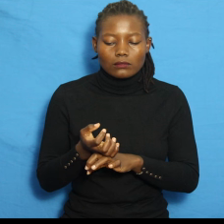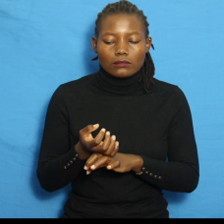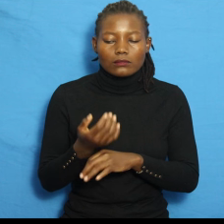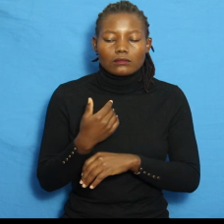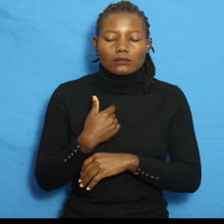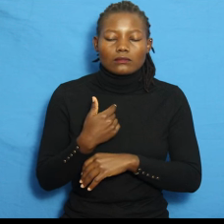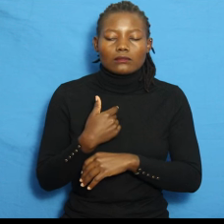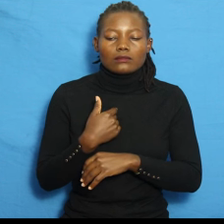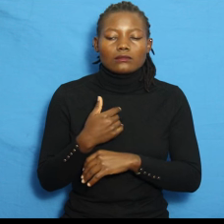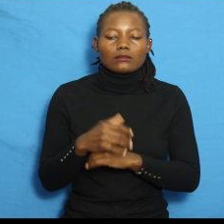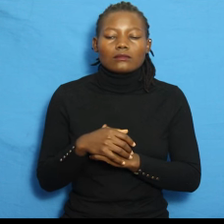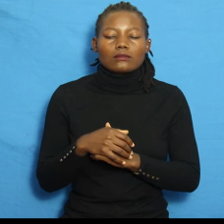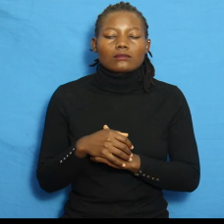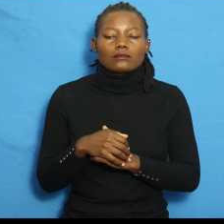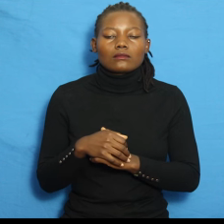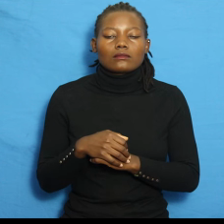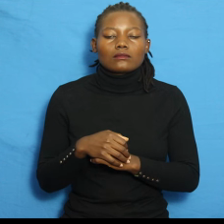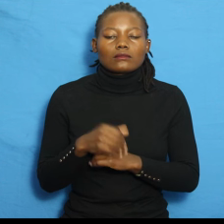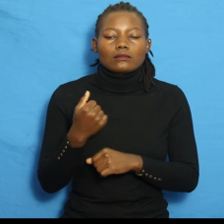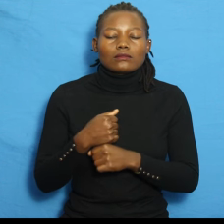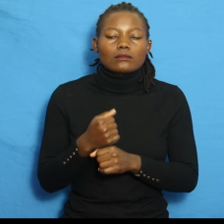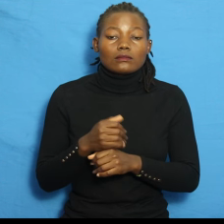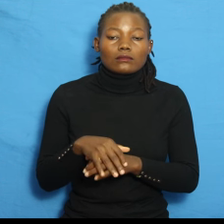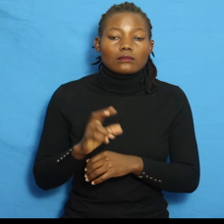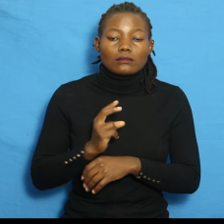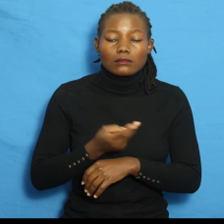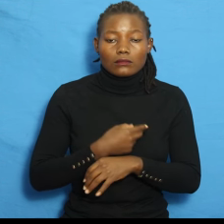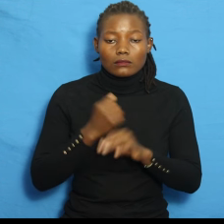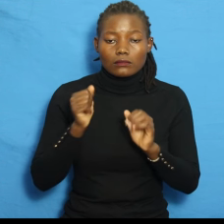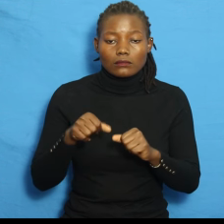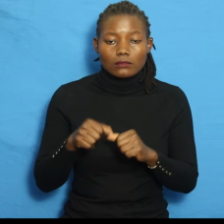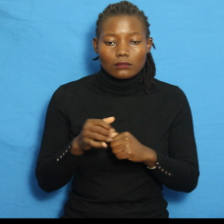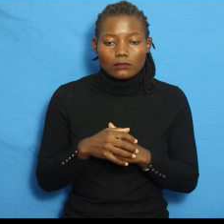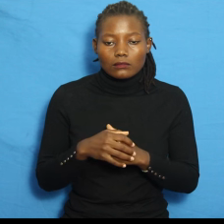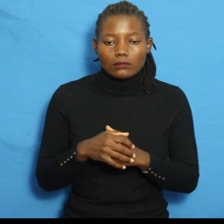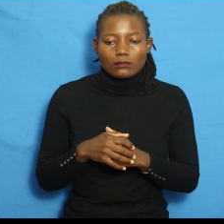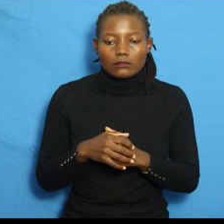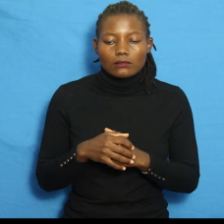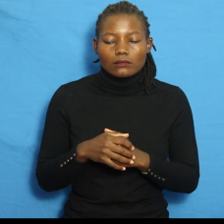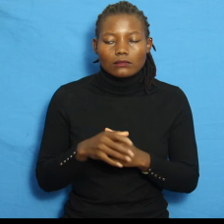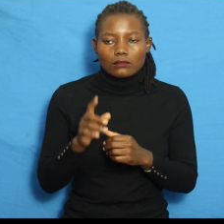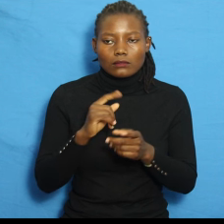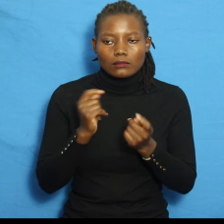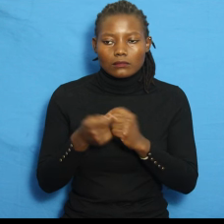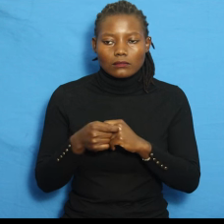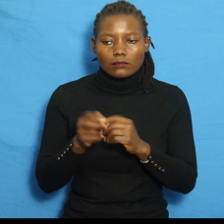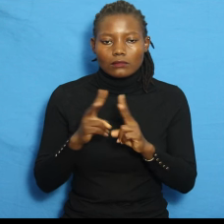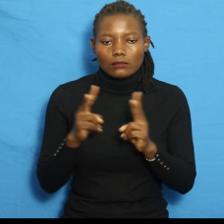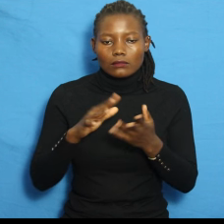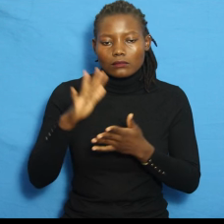have, have made us be able to transmit a very huge amount of